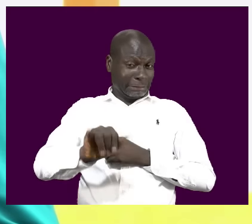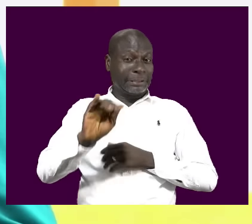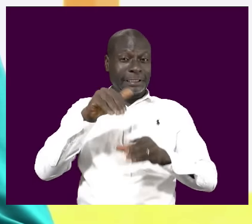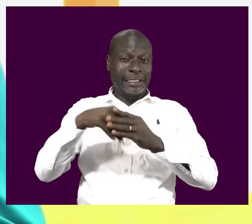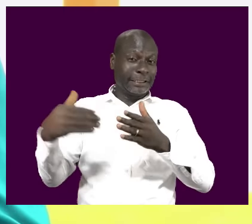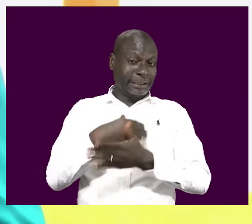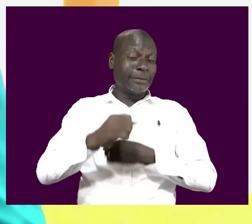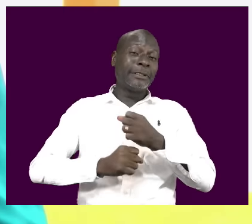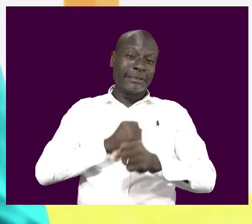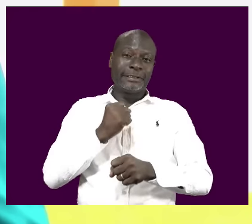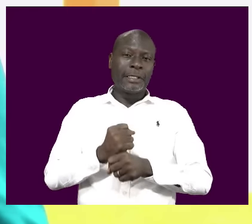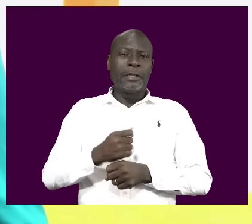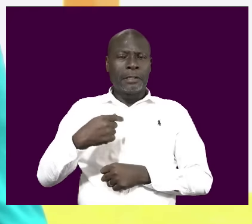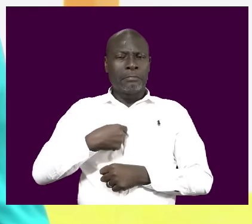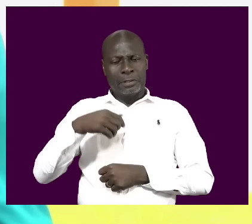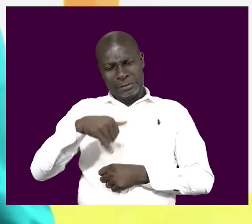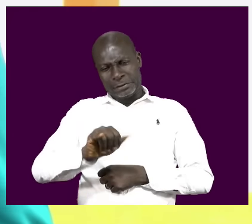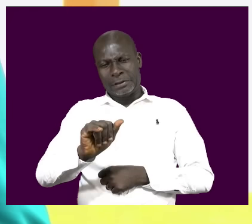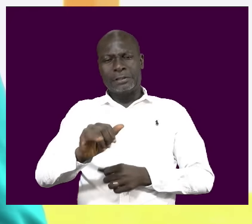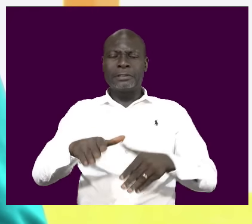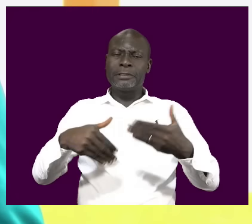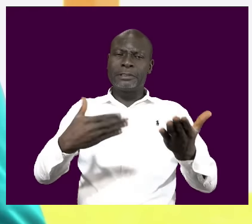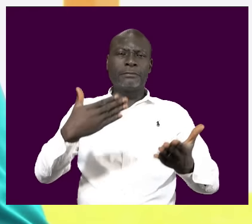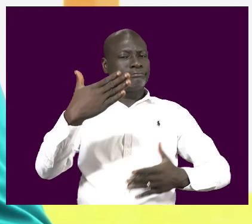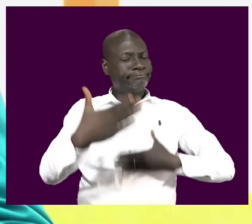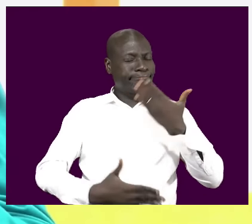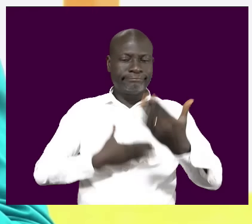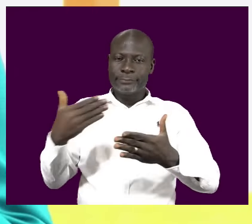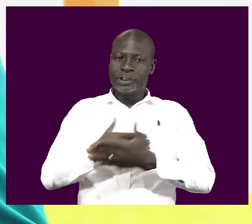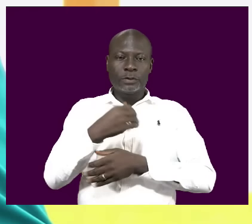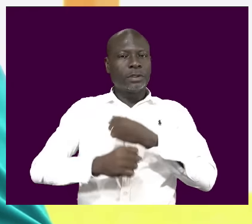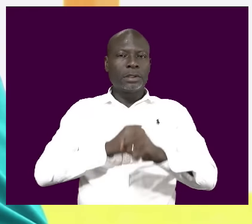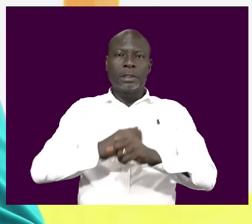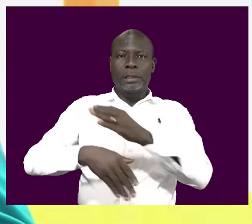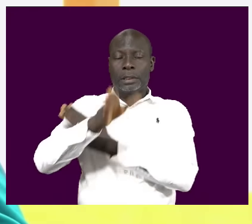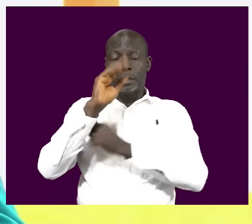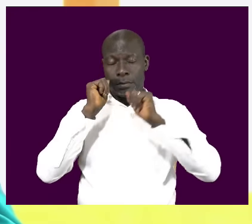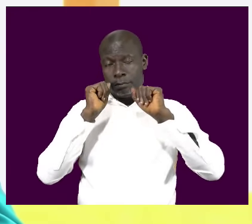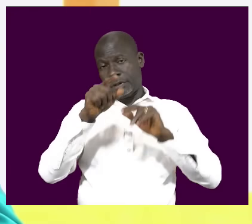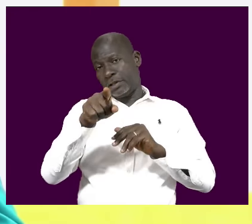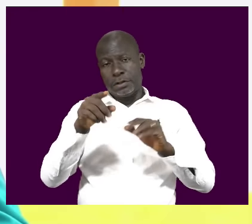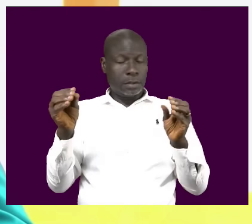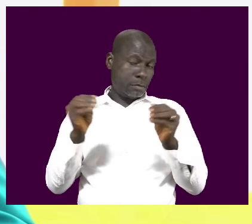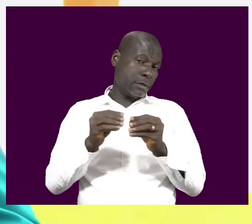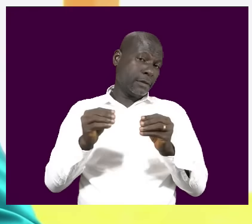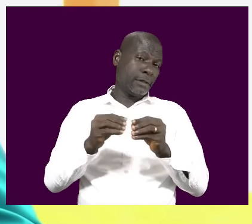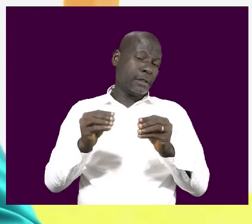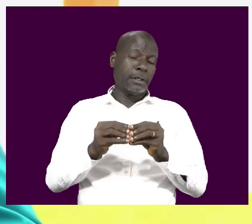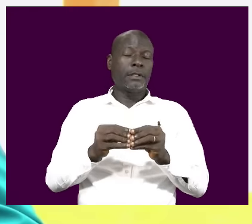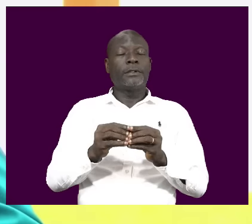enti medaswara emao afishapa se eradi enshao na onshao bebre enso